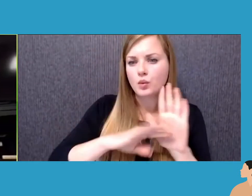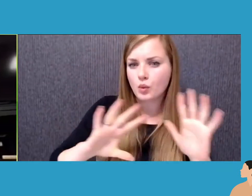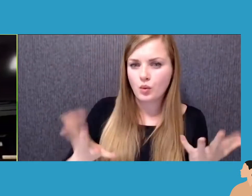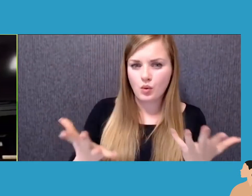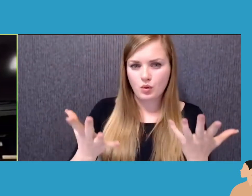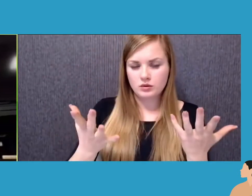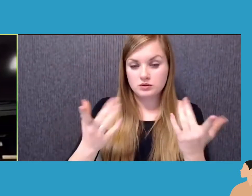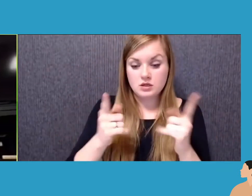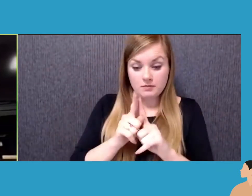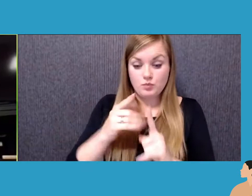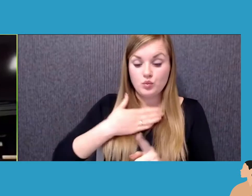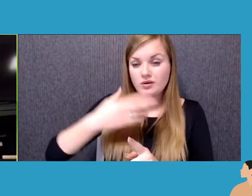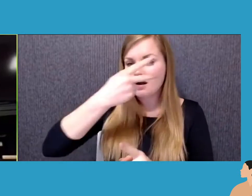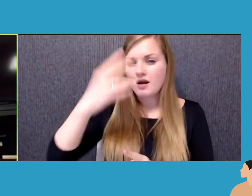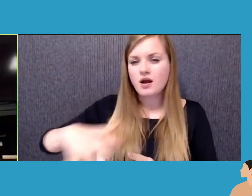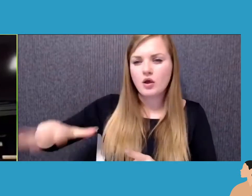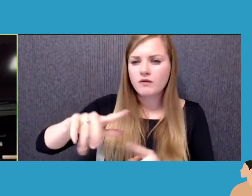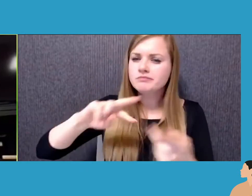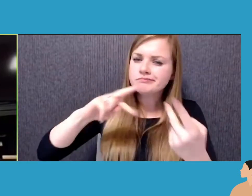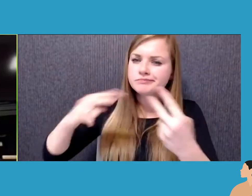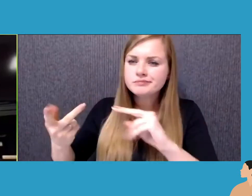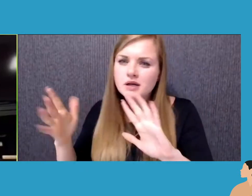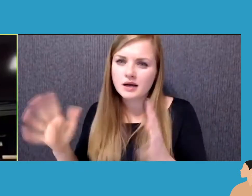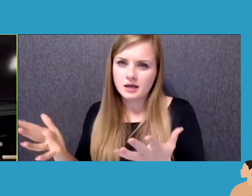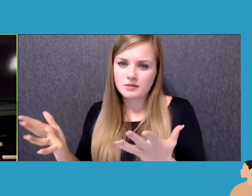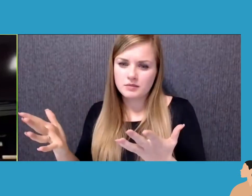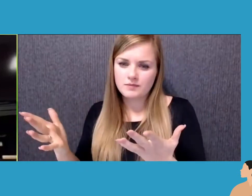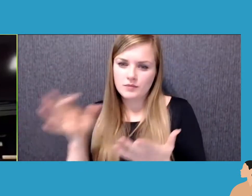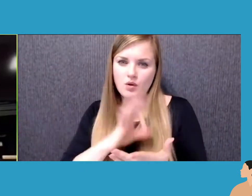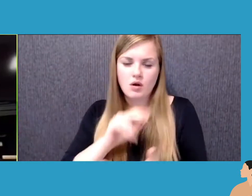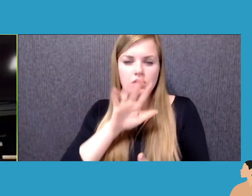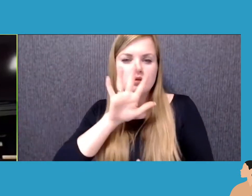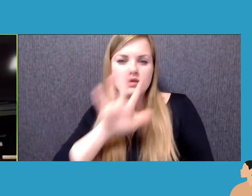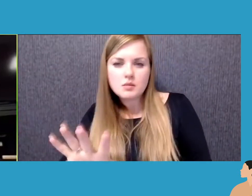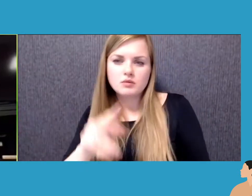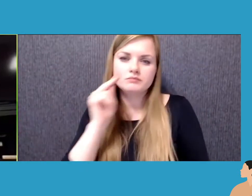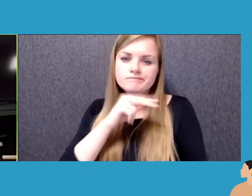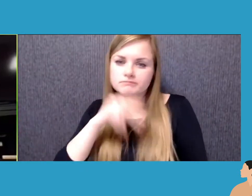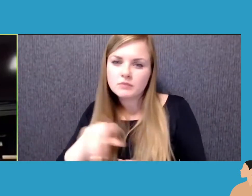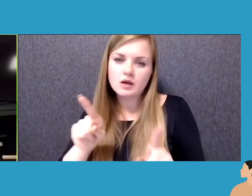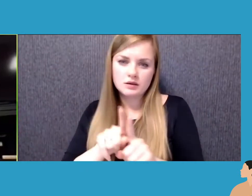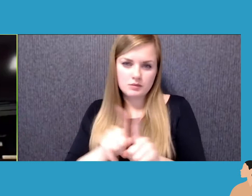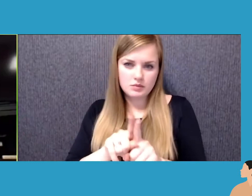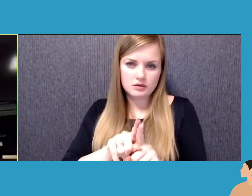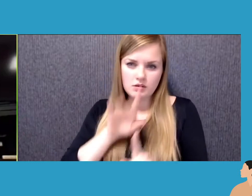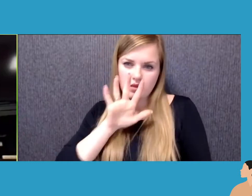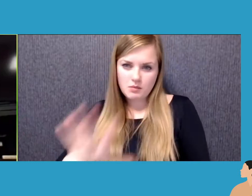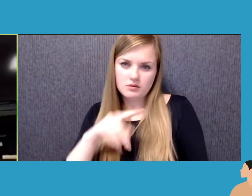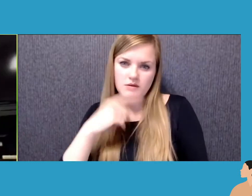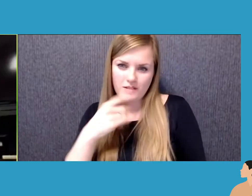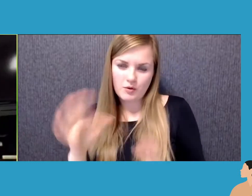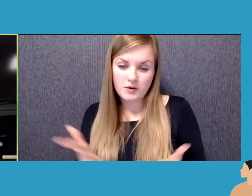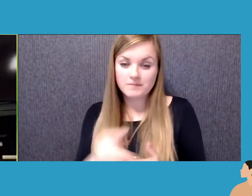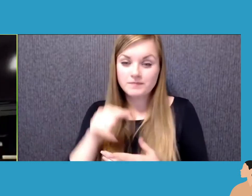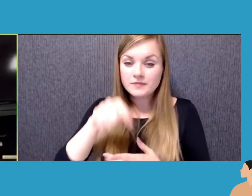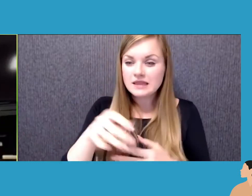the ECHR's ruling will change the law enforcement institutions' view and on reaction to hate crime and hate